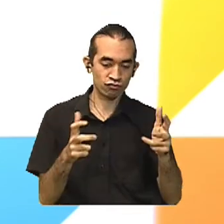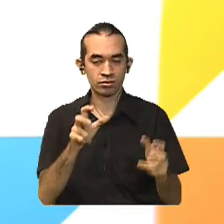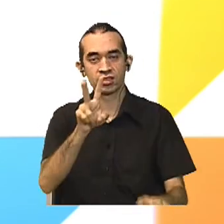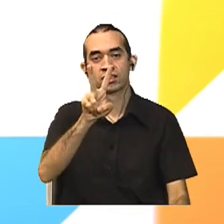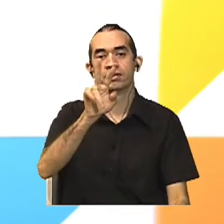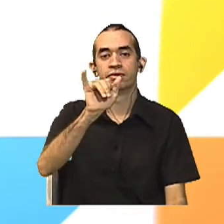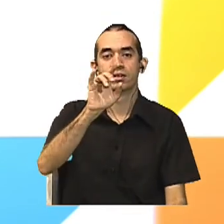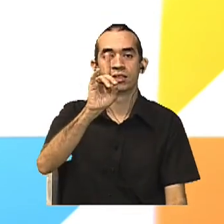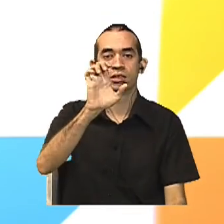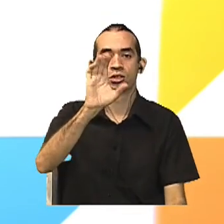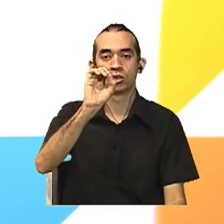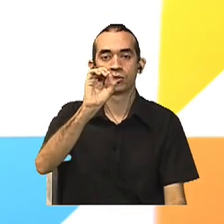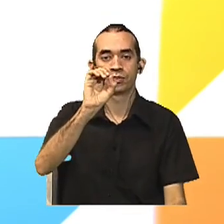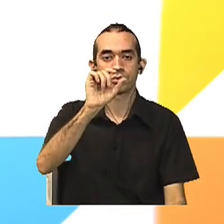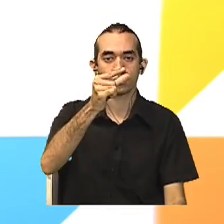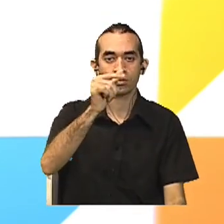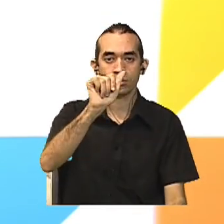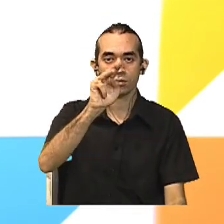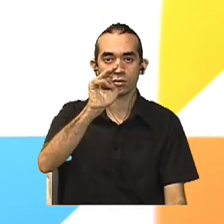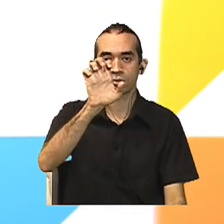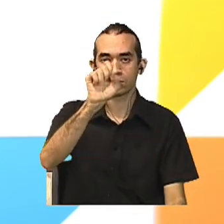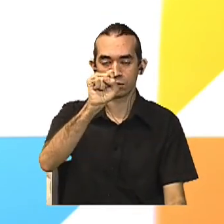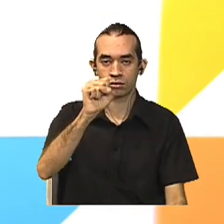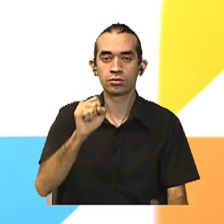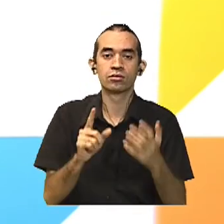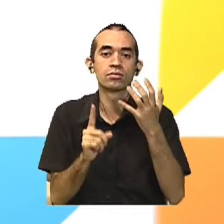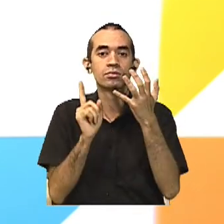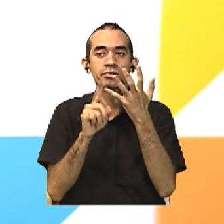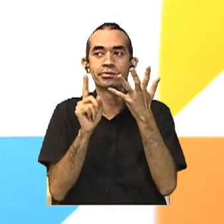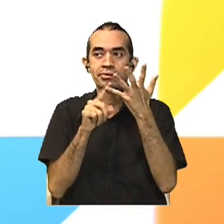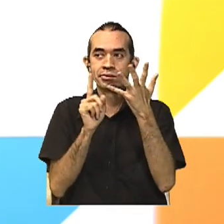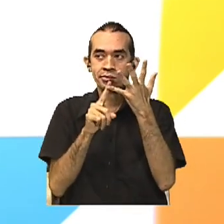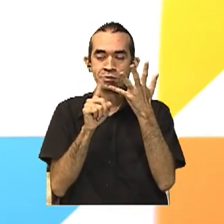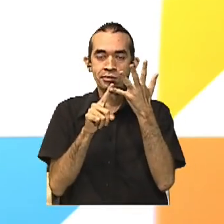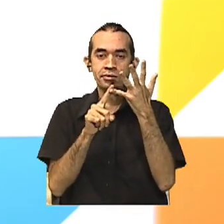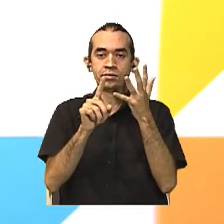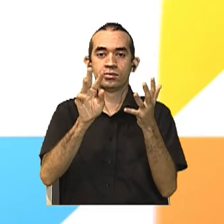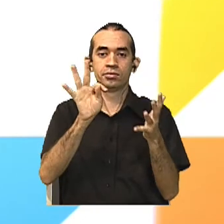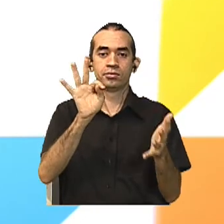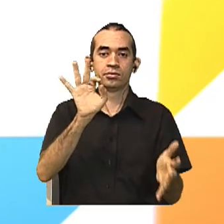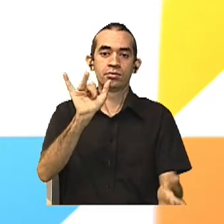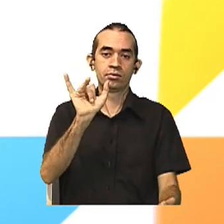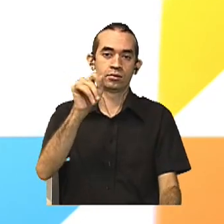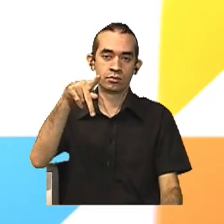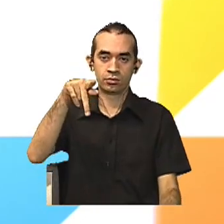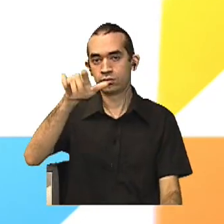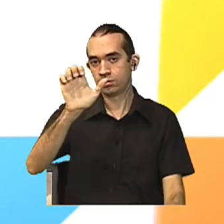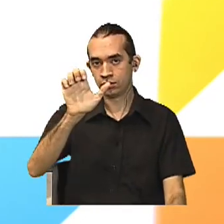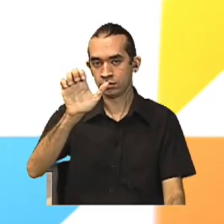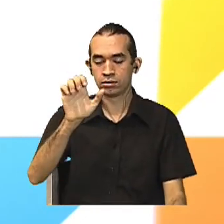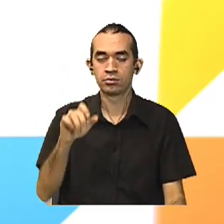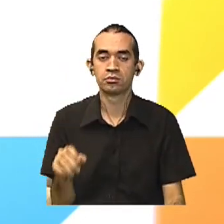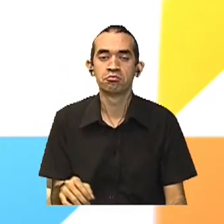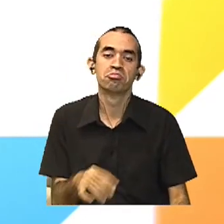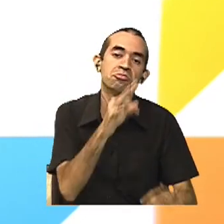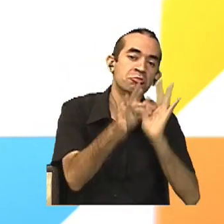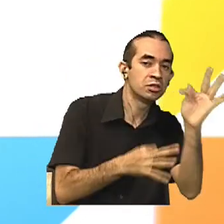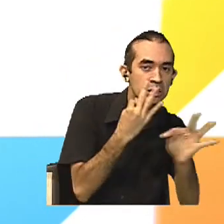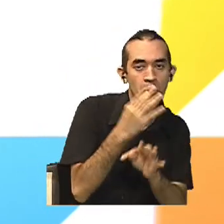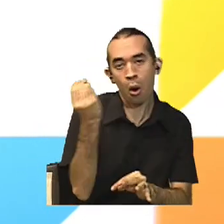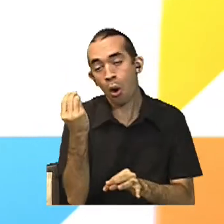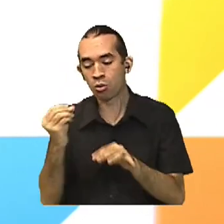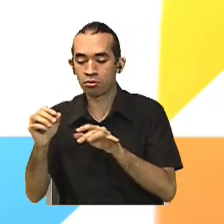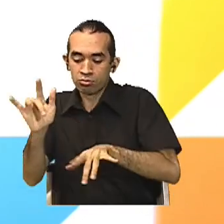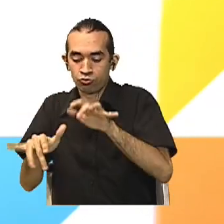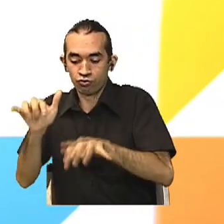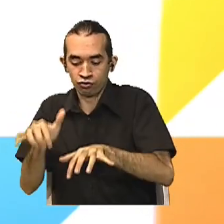Okay, video games. And now you have type. Okay, type.